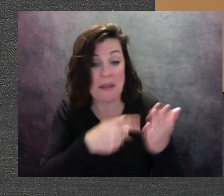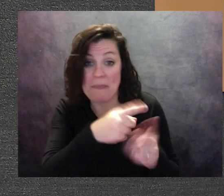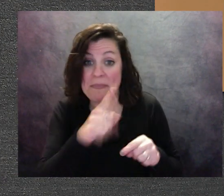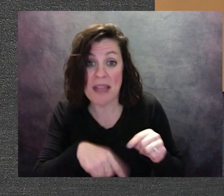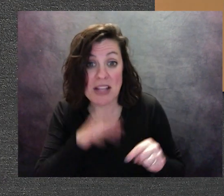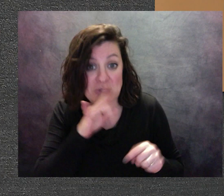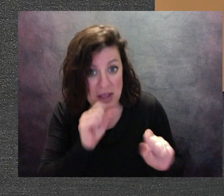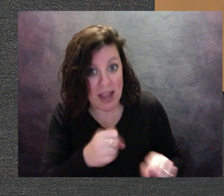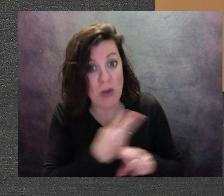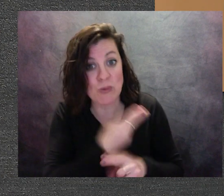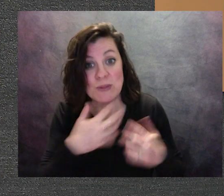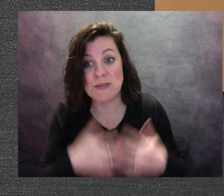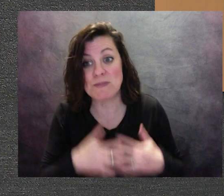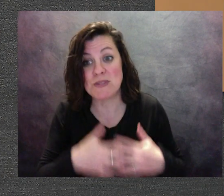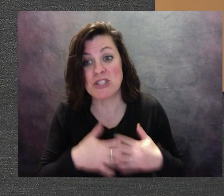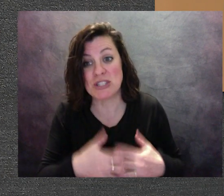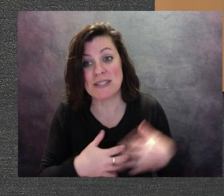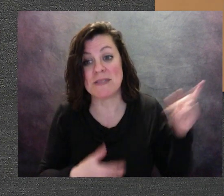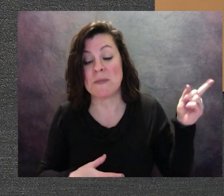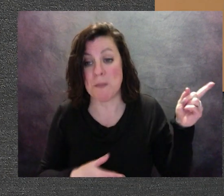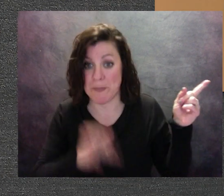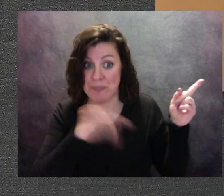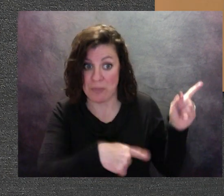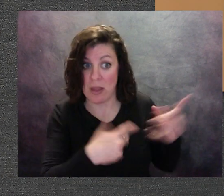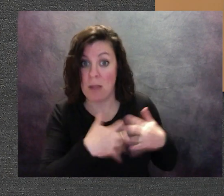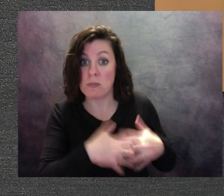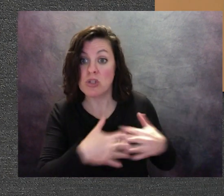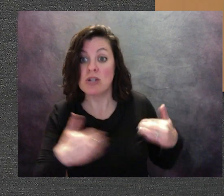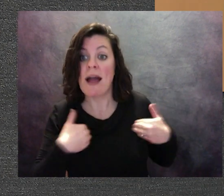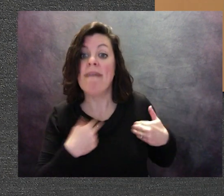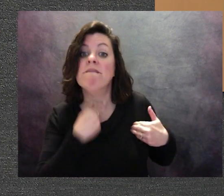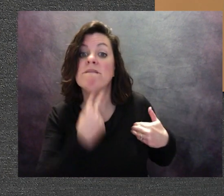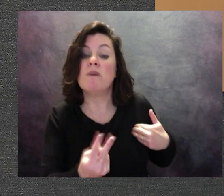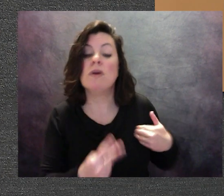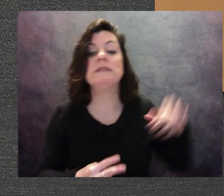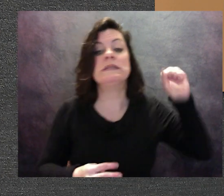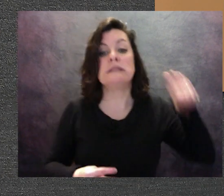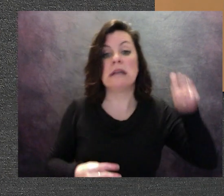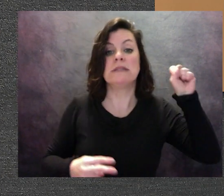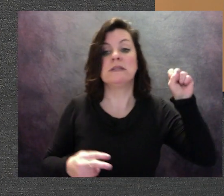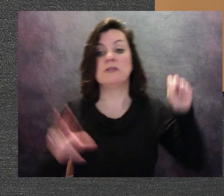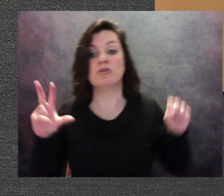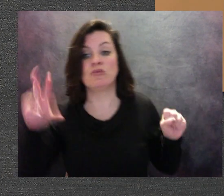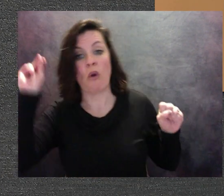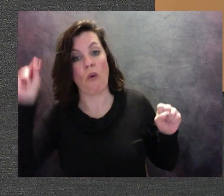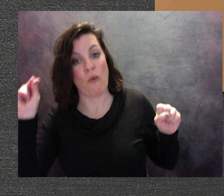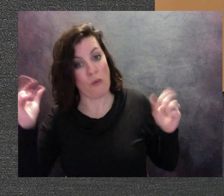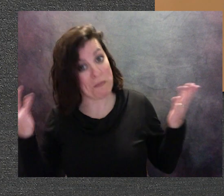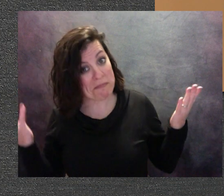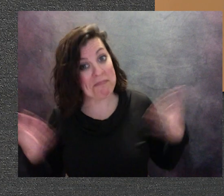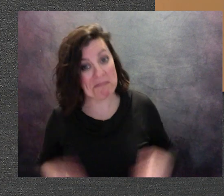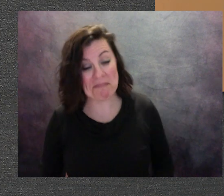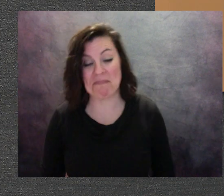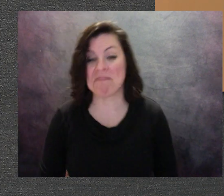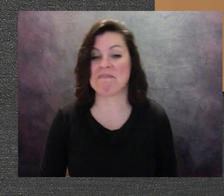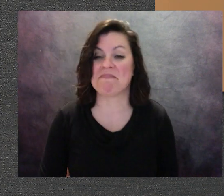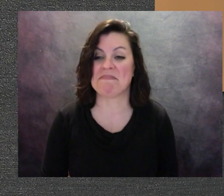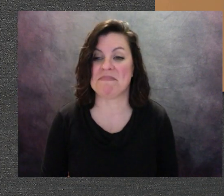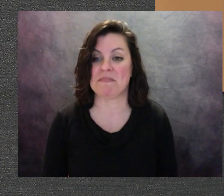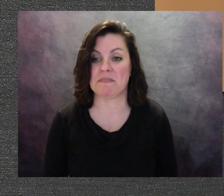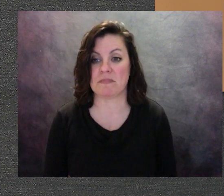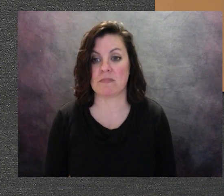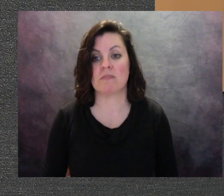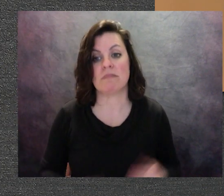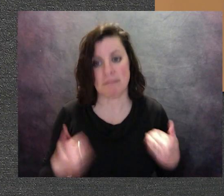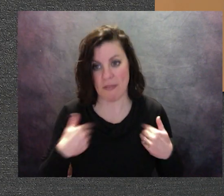You record your voice in there, and No. I said no, and Yes. yes, and there's the